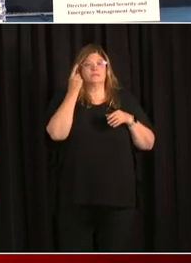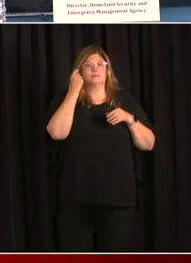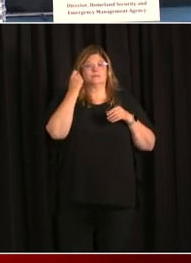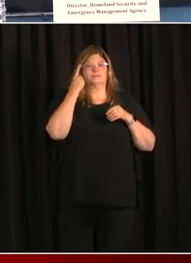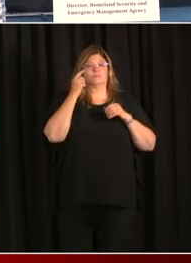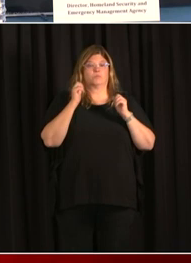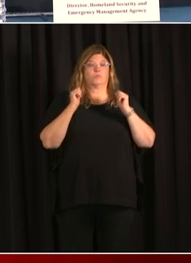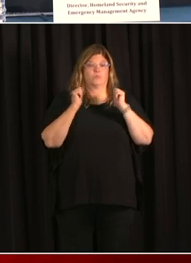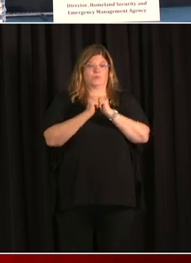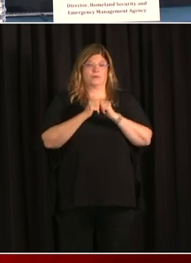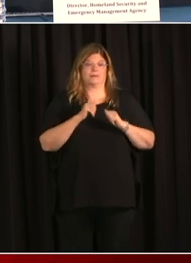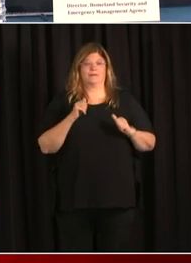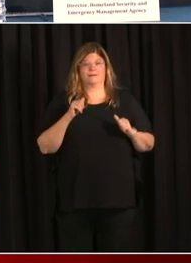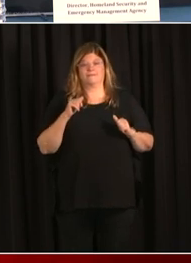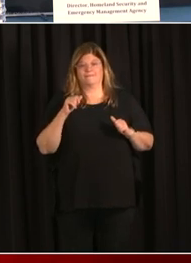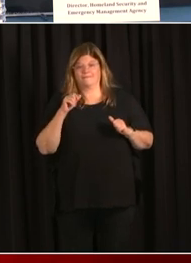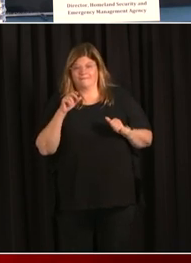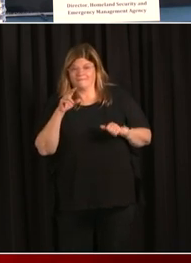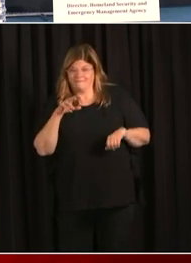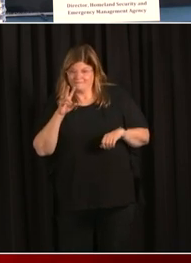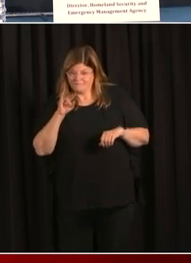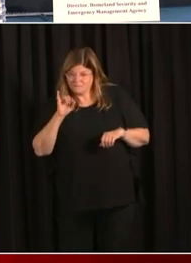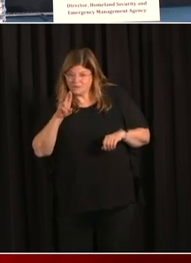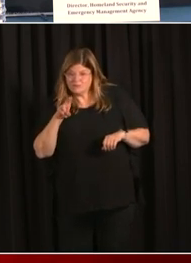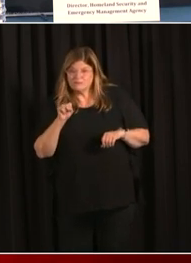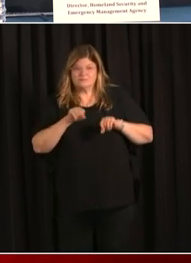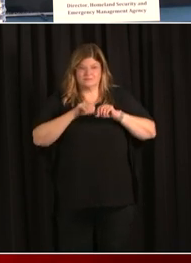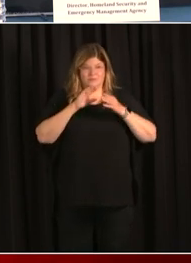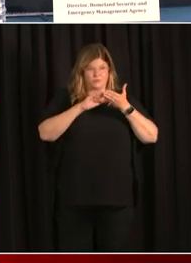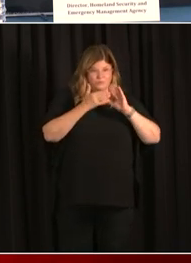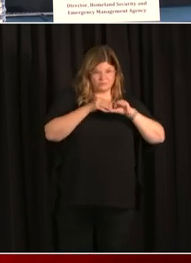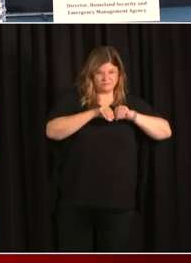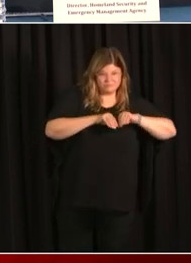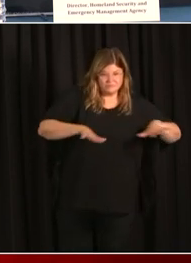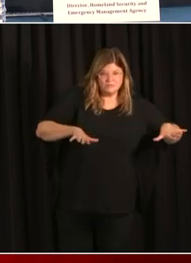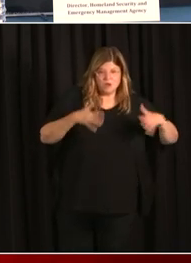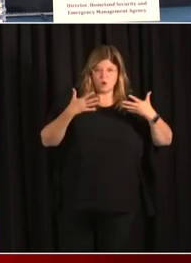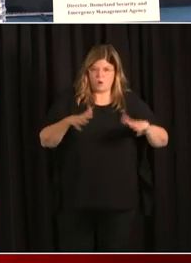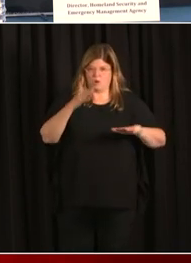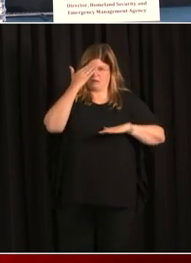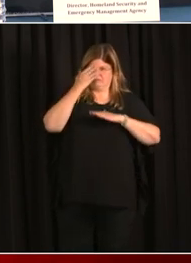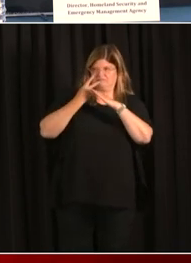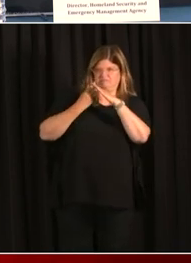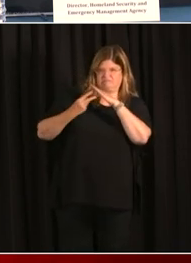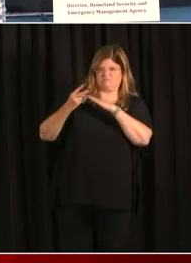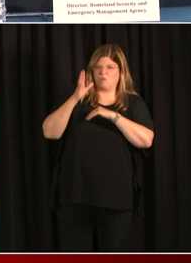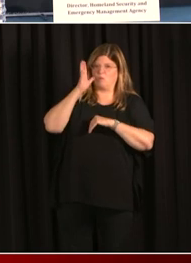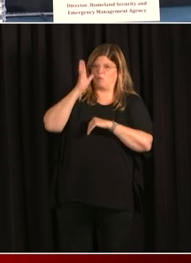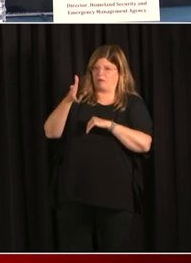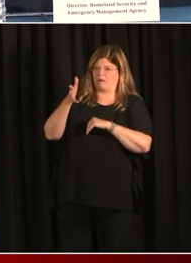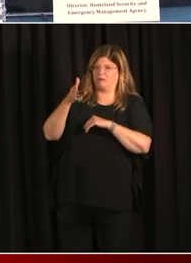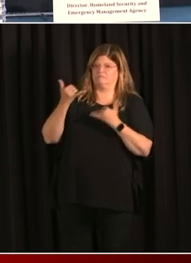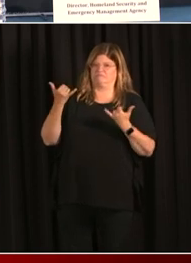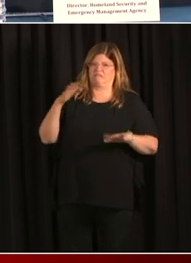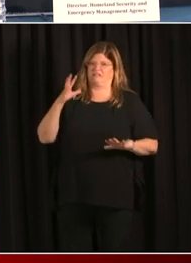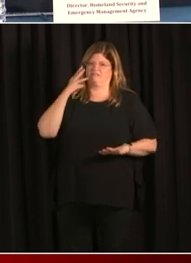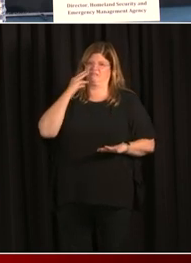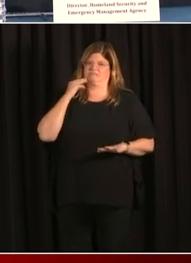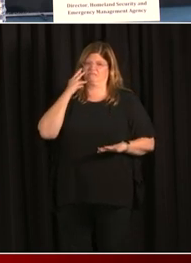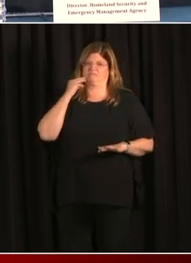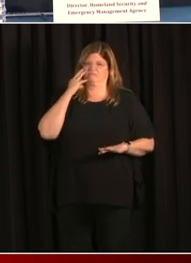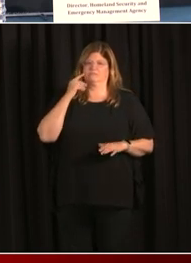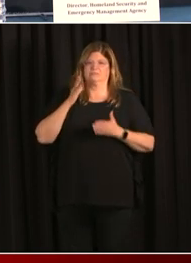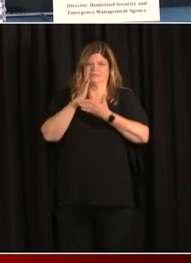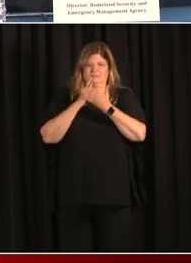the virus and with the community transmission that we knew we were going to experience, there would be residents who would